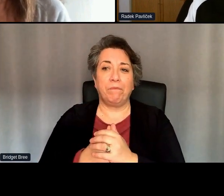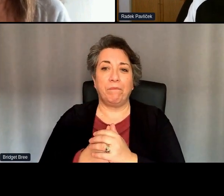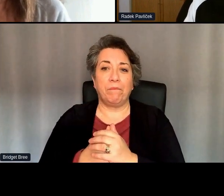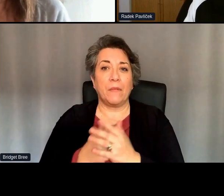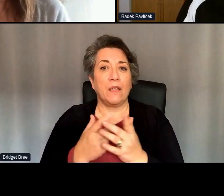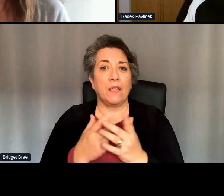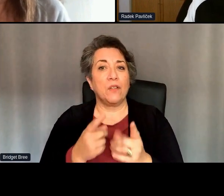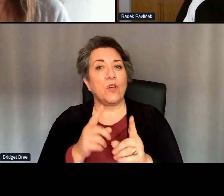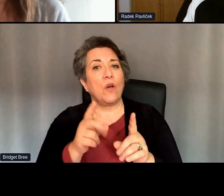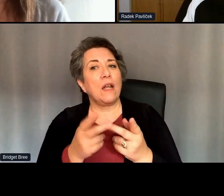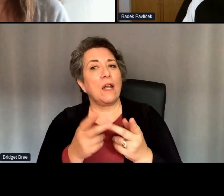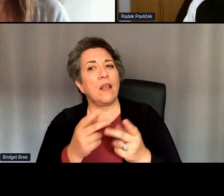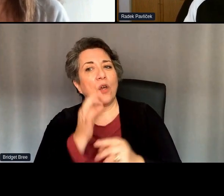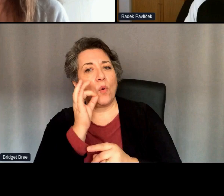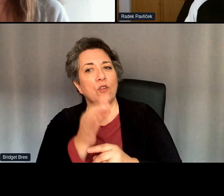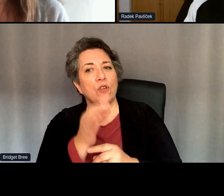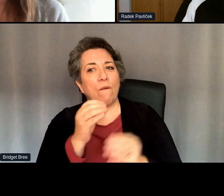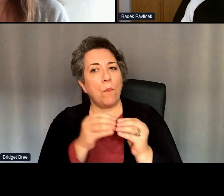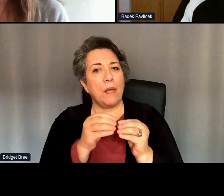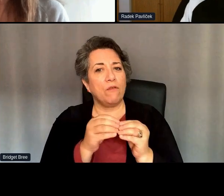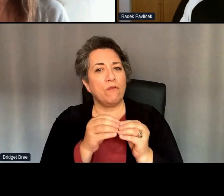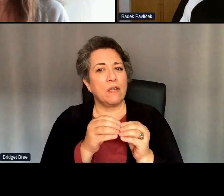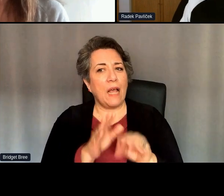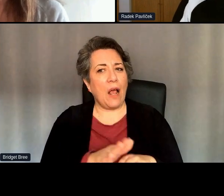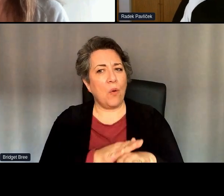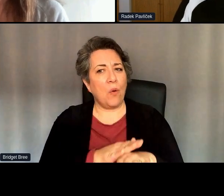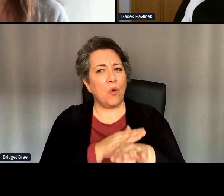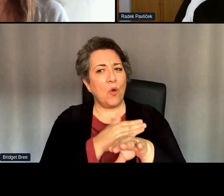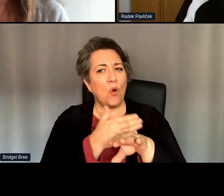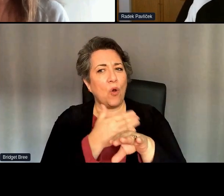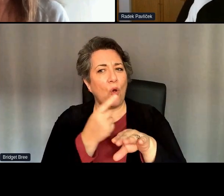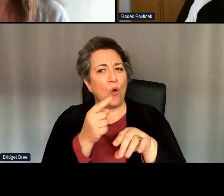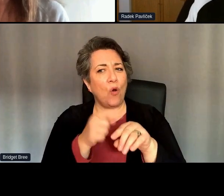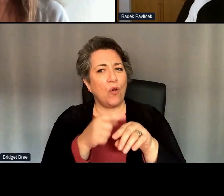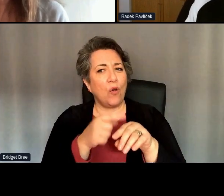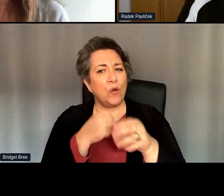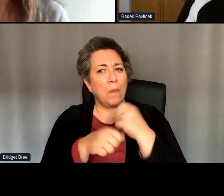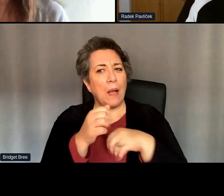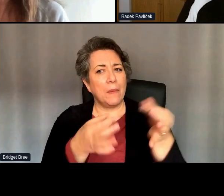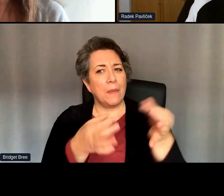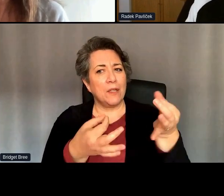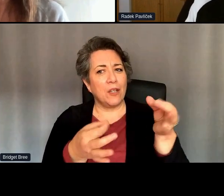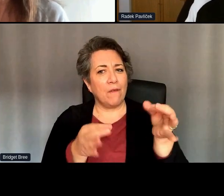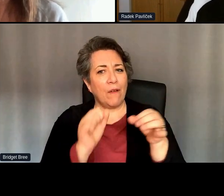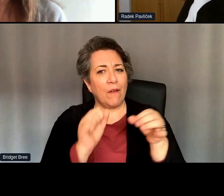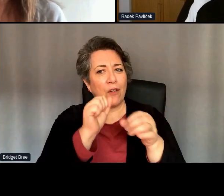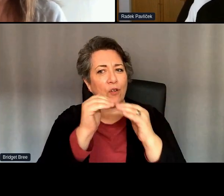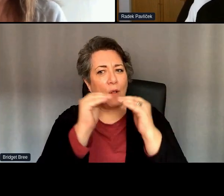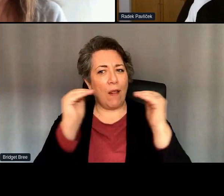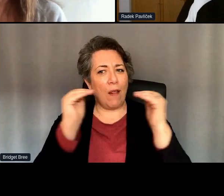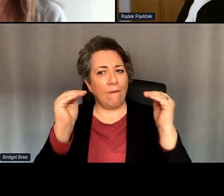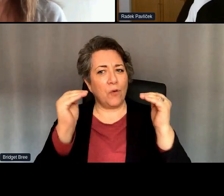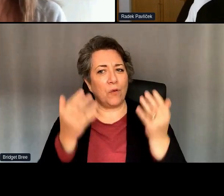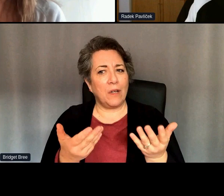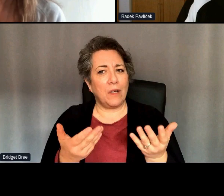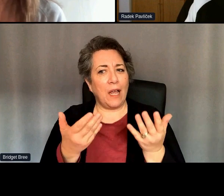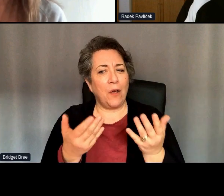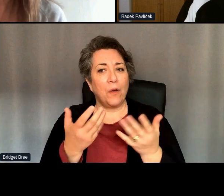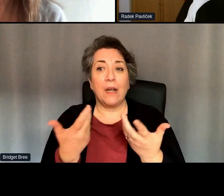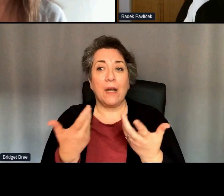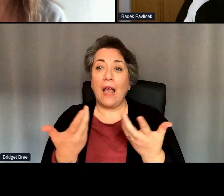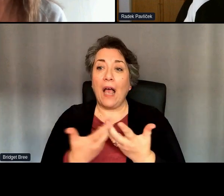So another question for Beatriz. How long did it take you to get certified to the level you are currently at? Also, how do you